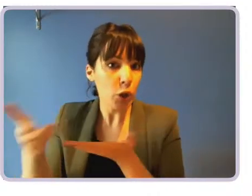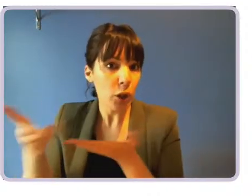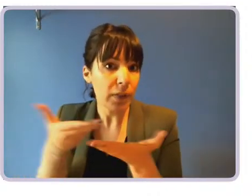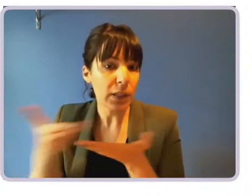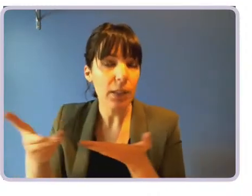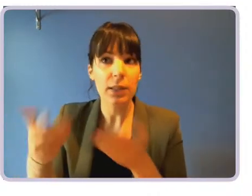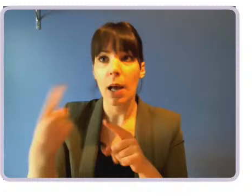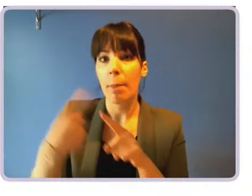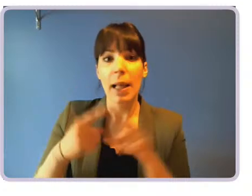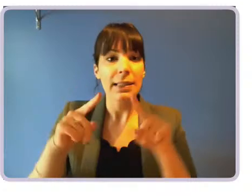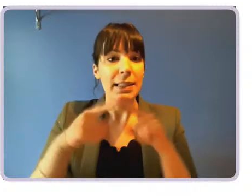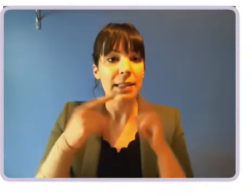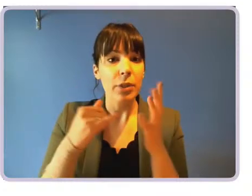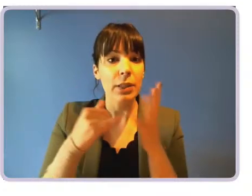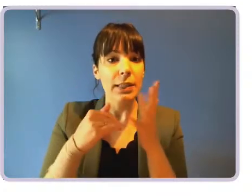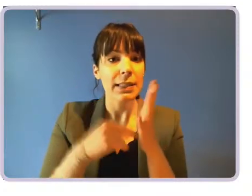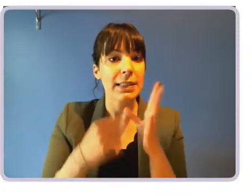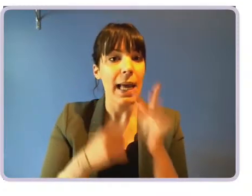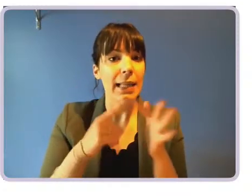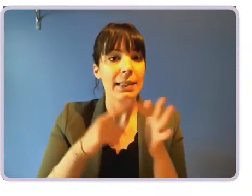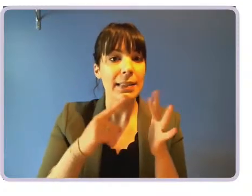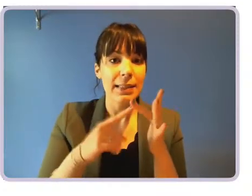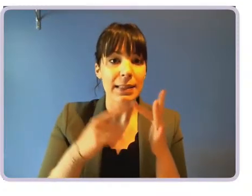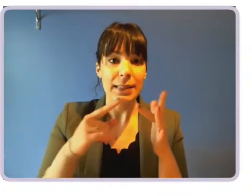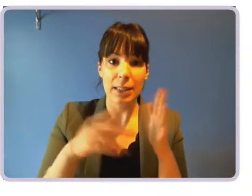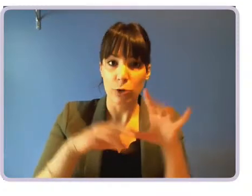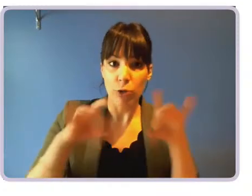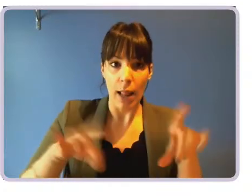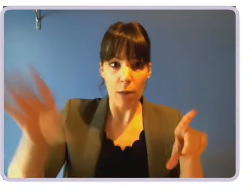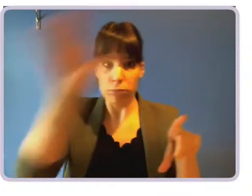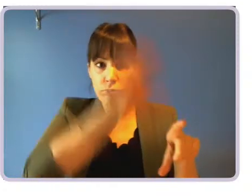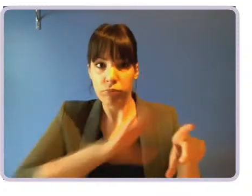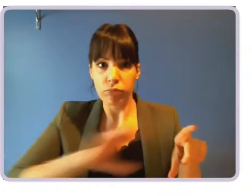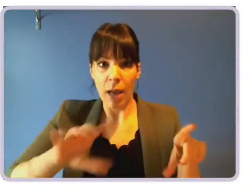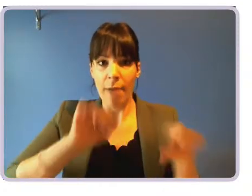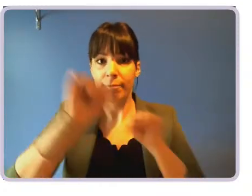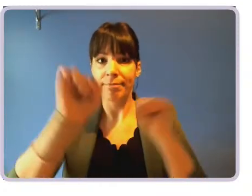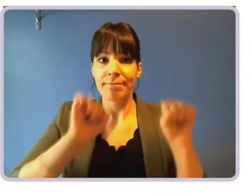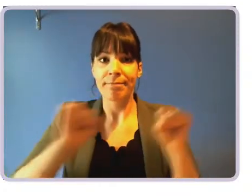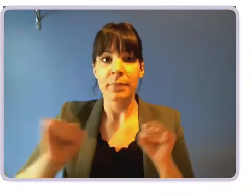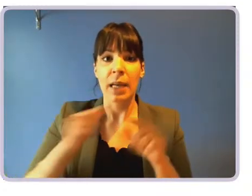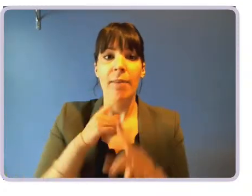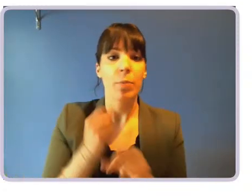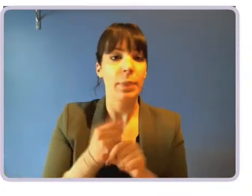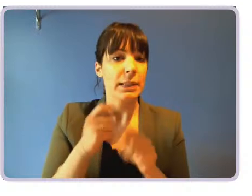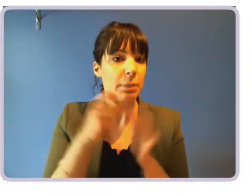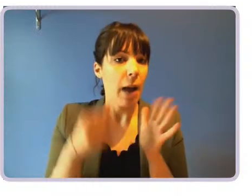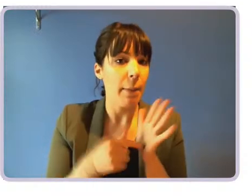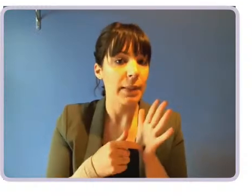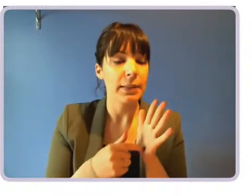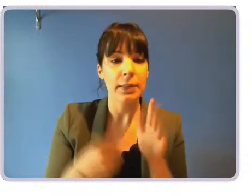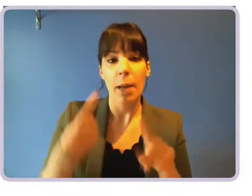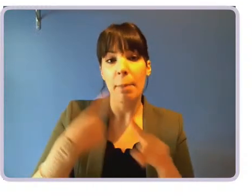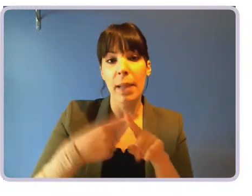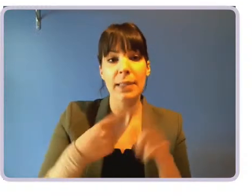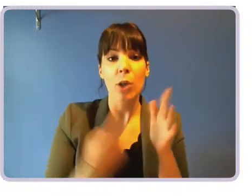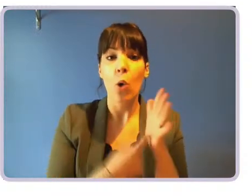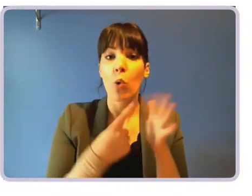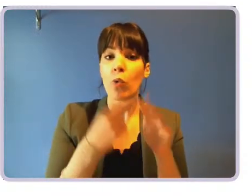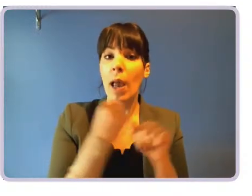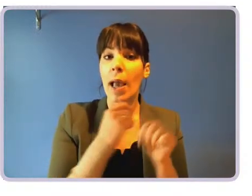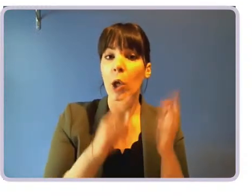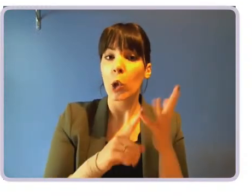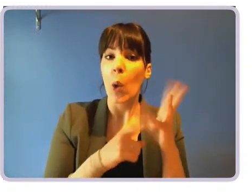disability sections of the department, of government departments, and potentially regulators within each state